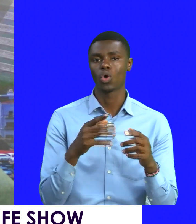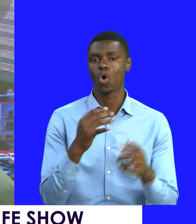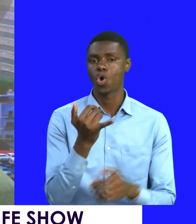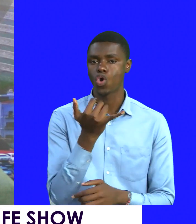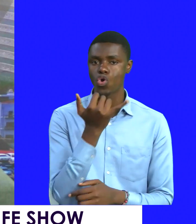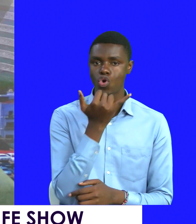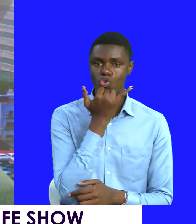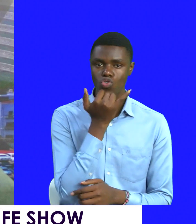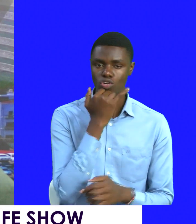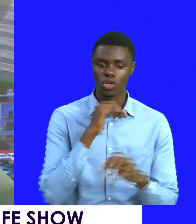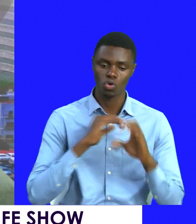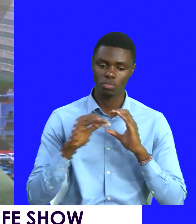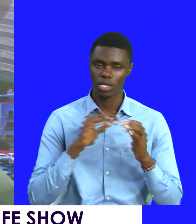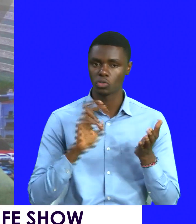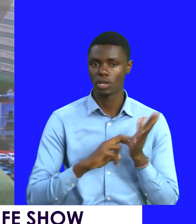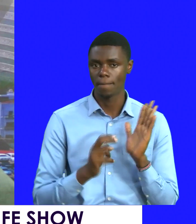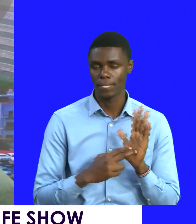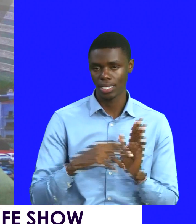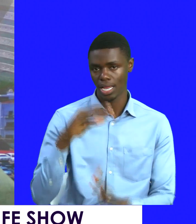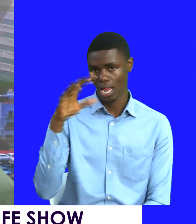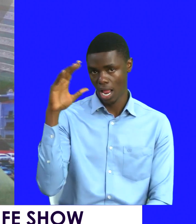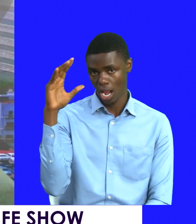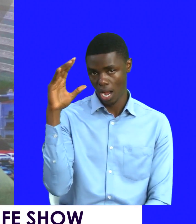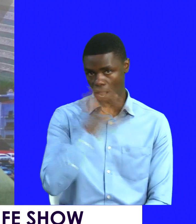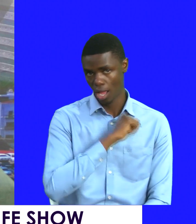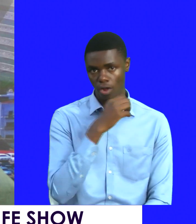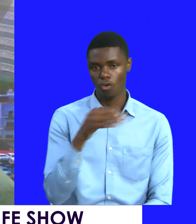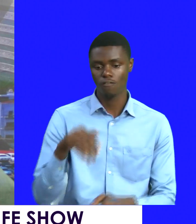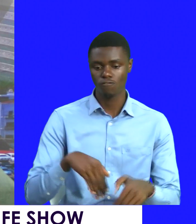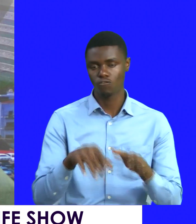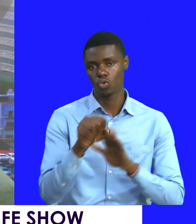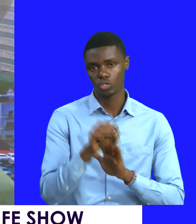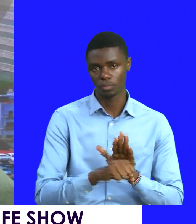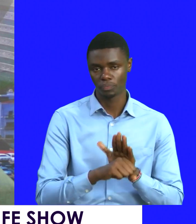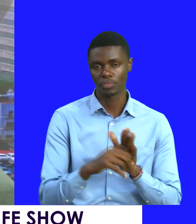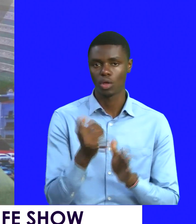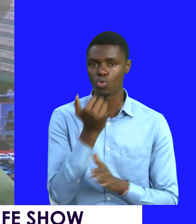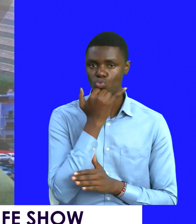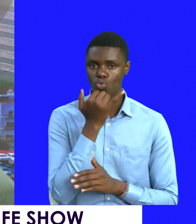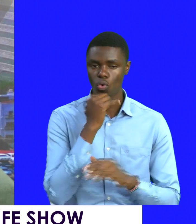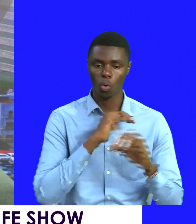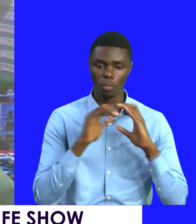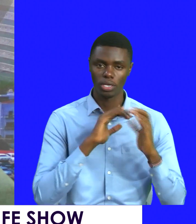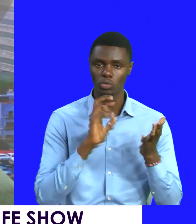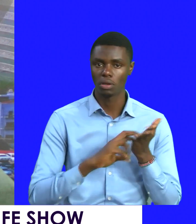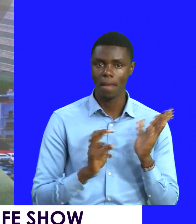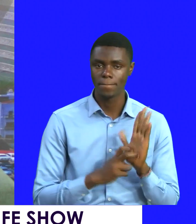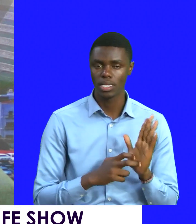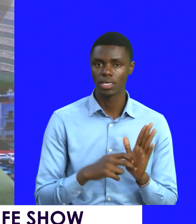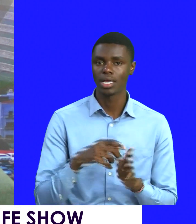communication means lack of followership. Rogue communication means you are